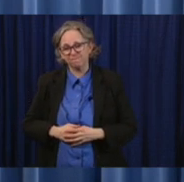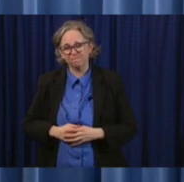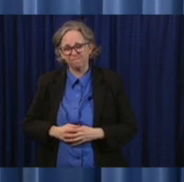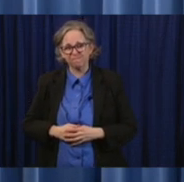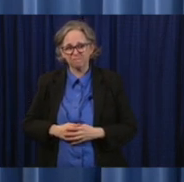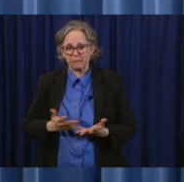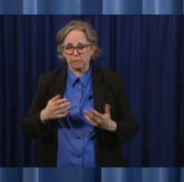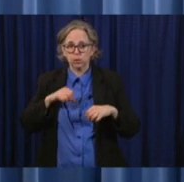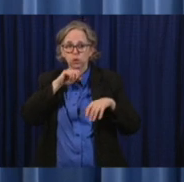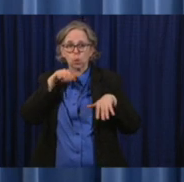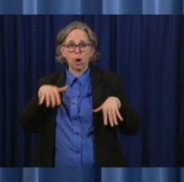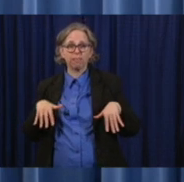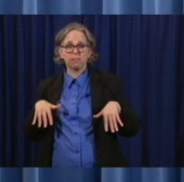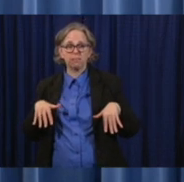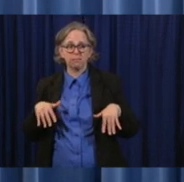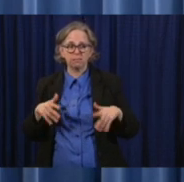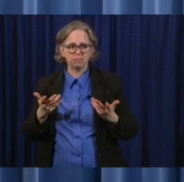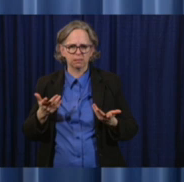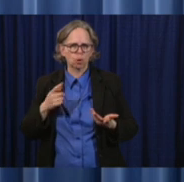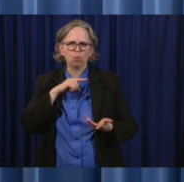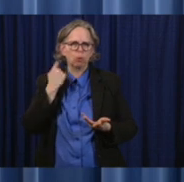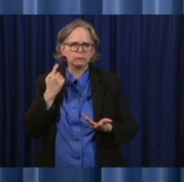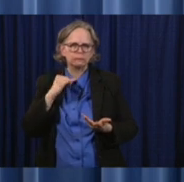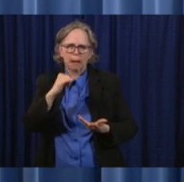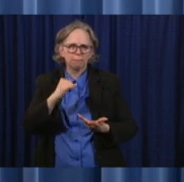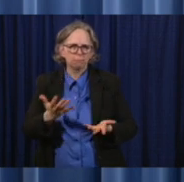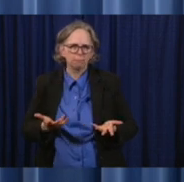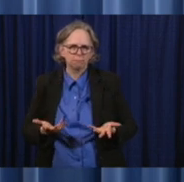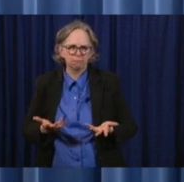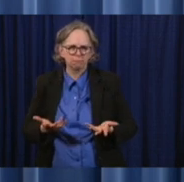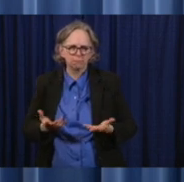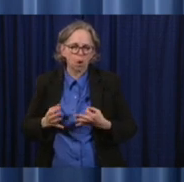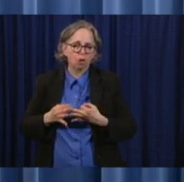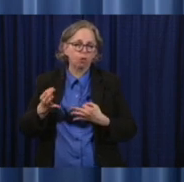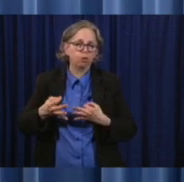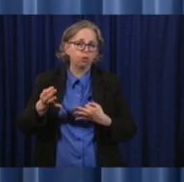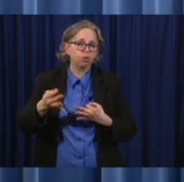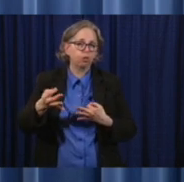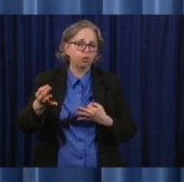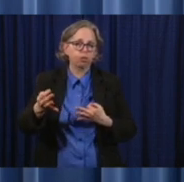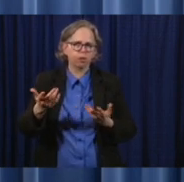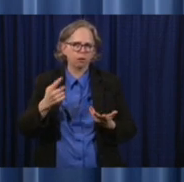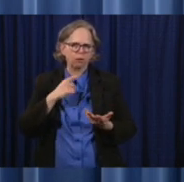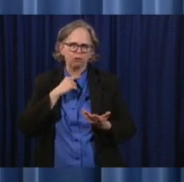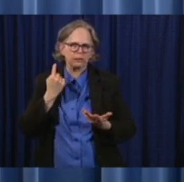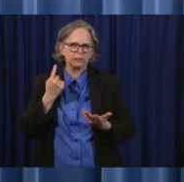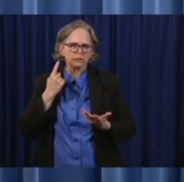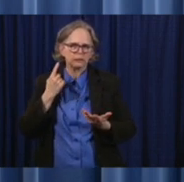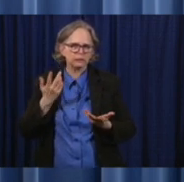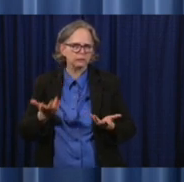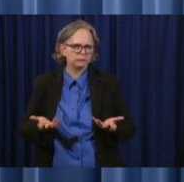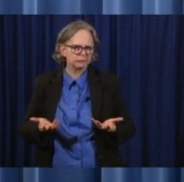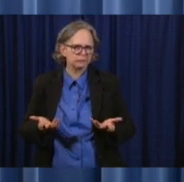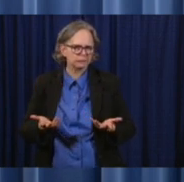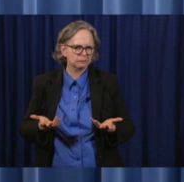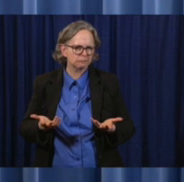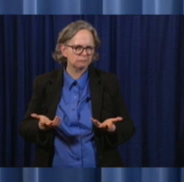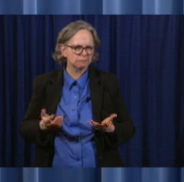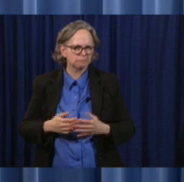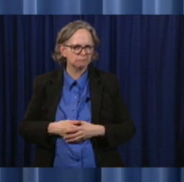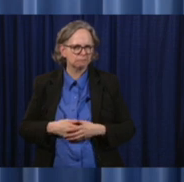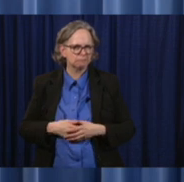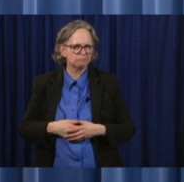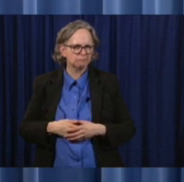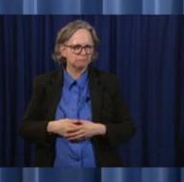anything. It's a risk if we don't try to open back up. The other risk is that there are real medical, there are